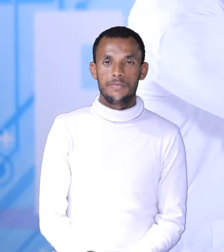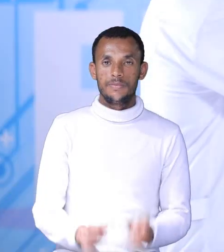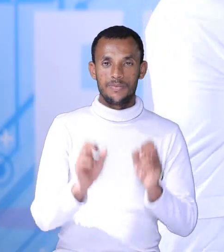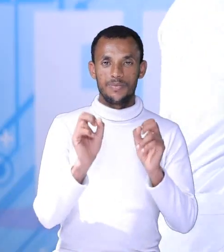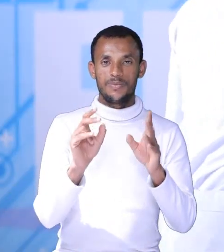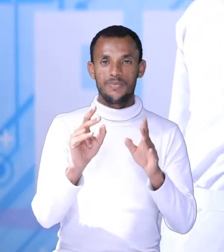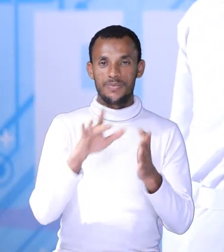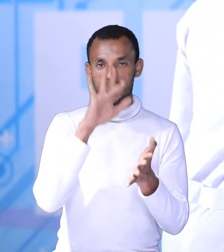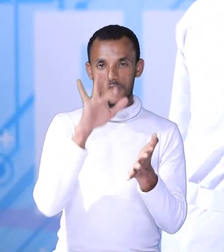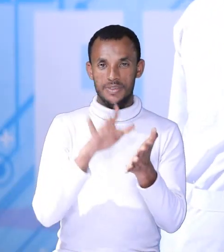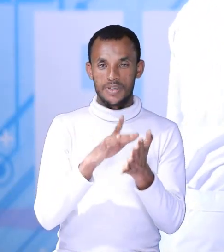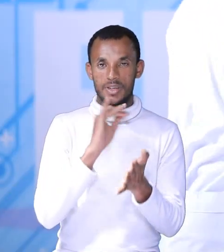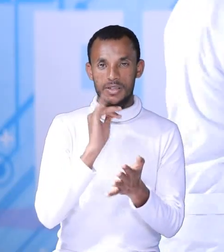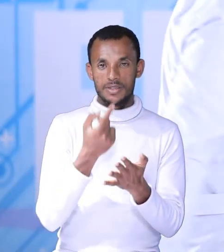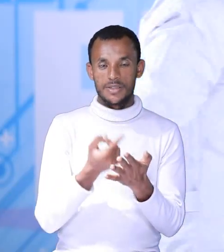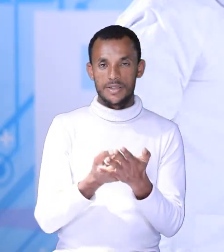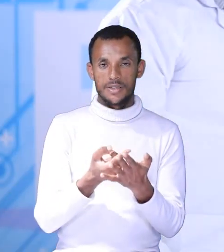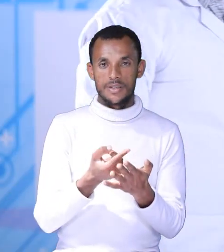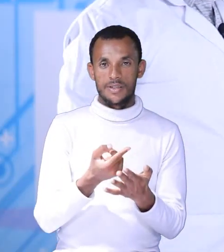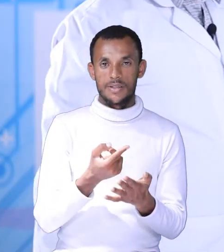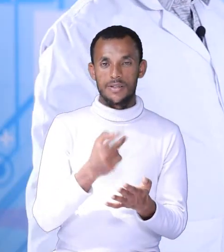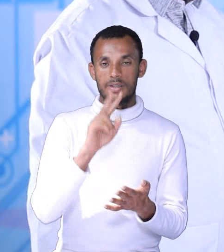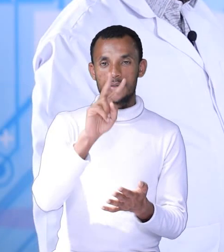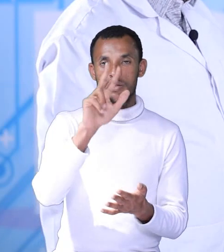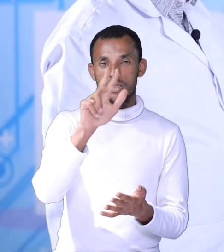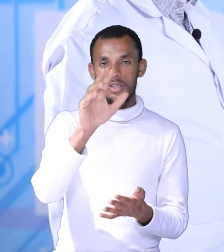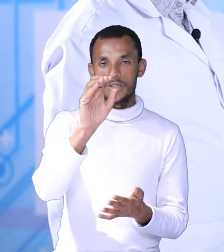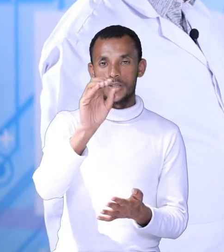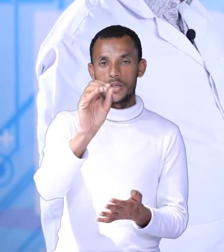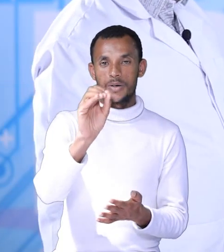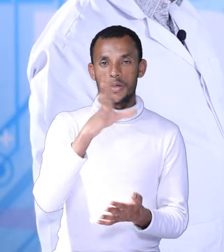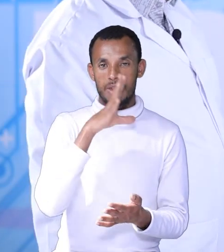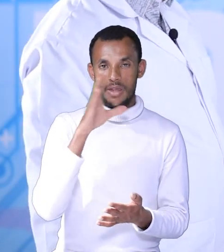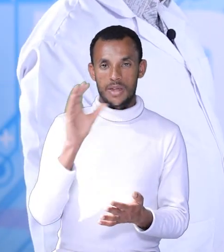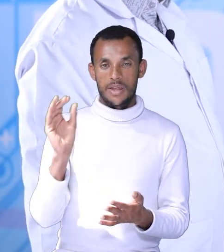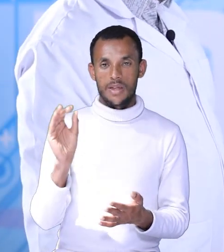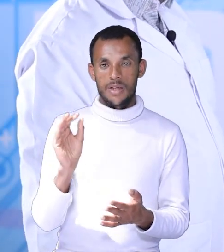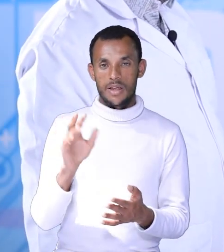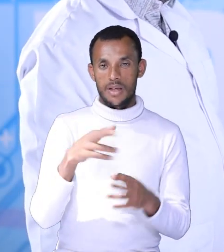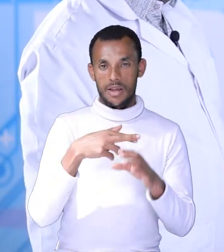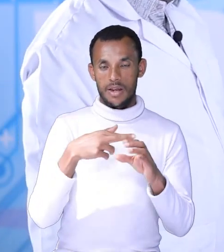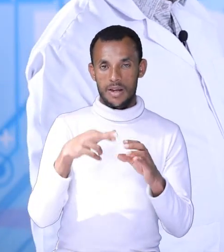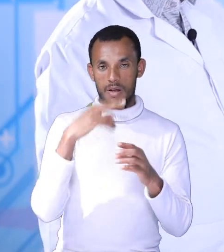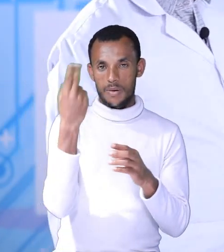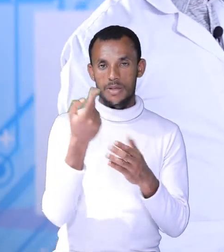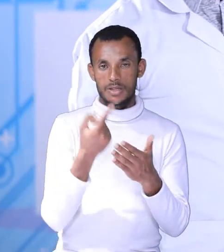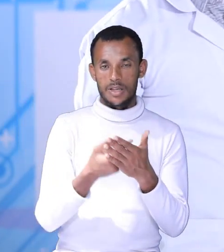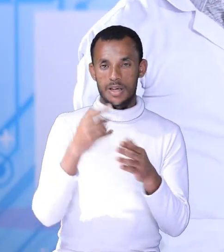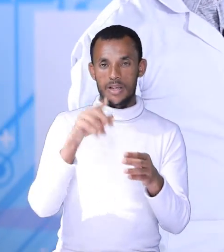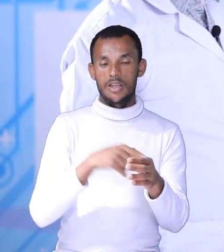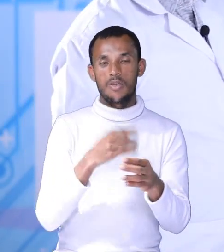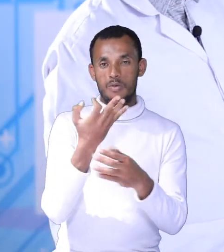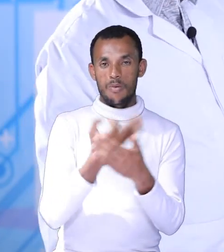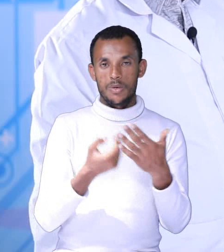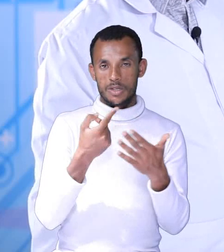Okay, the center is this 2, 3, 0, and the radius applying the distance formula from